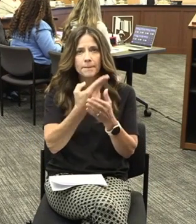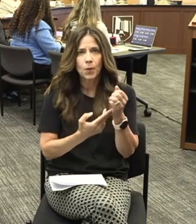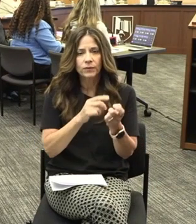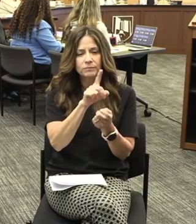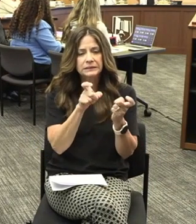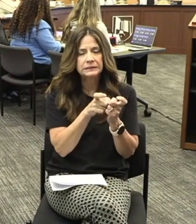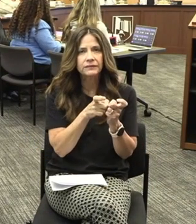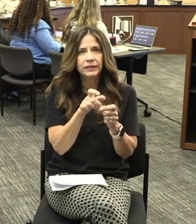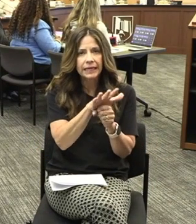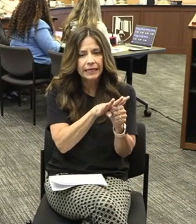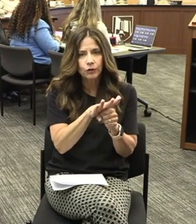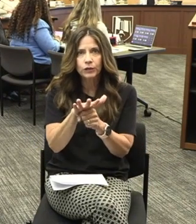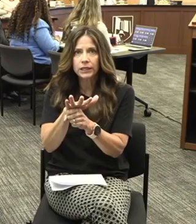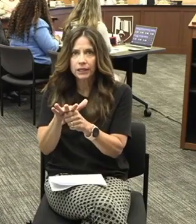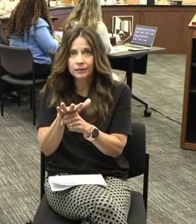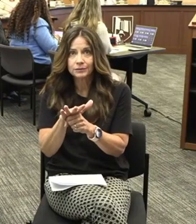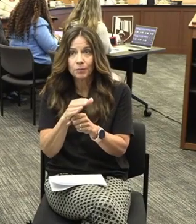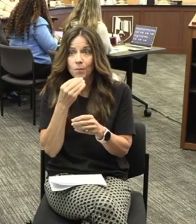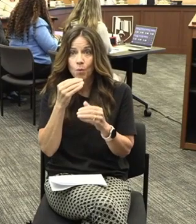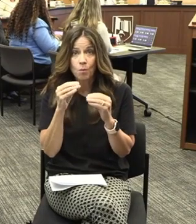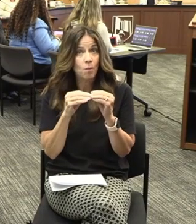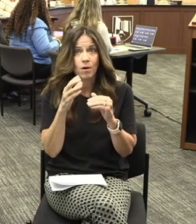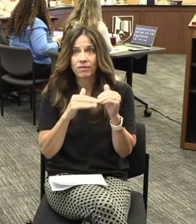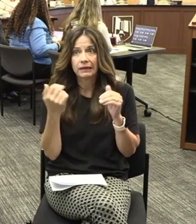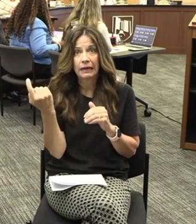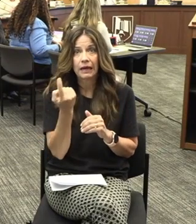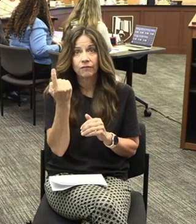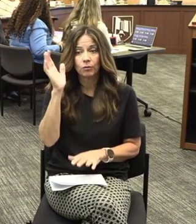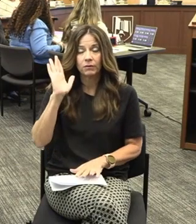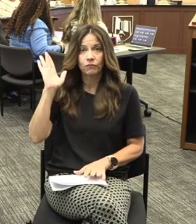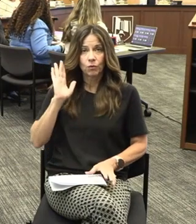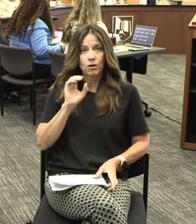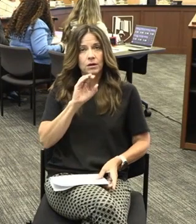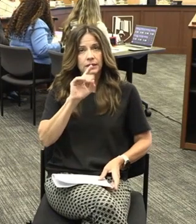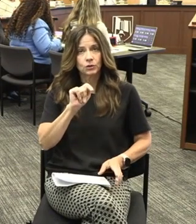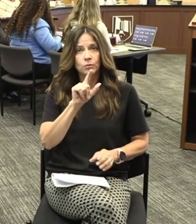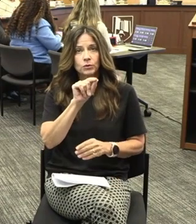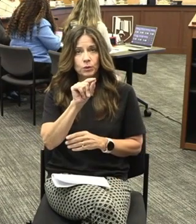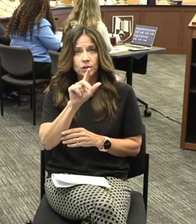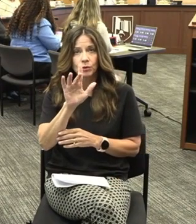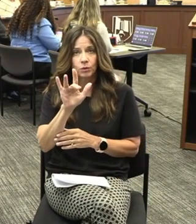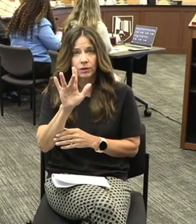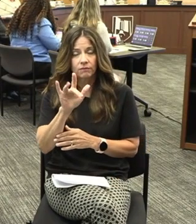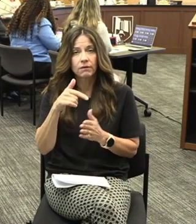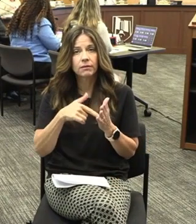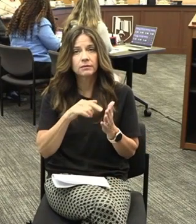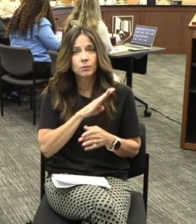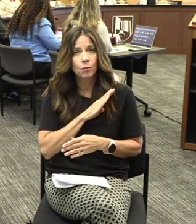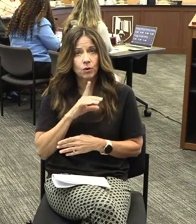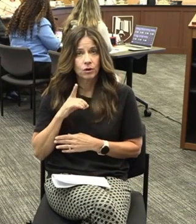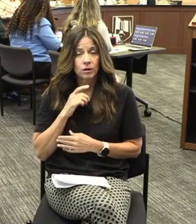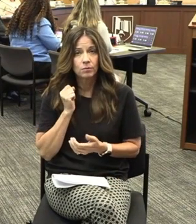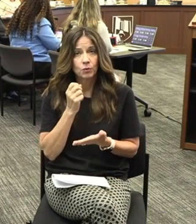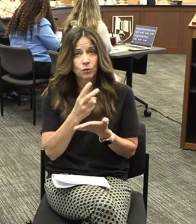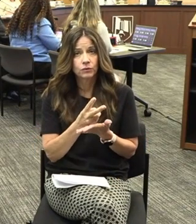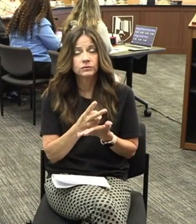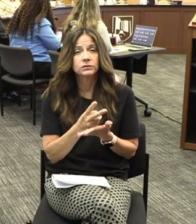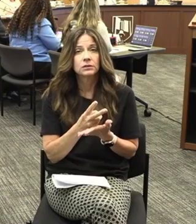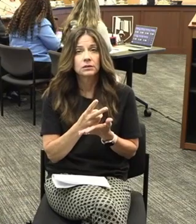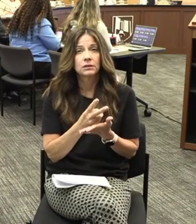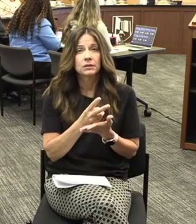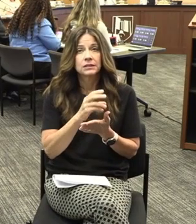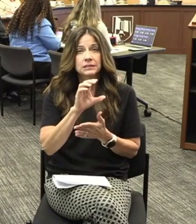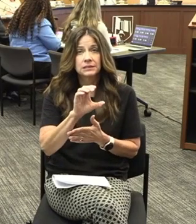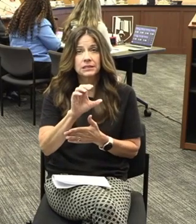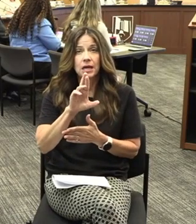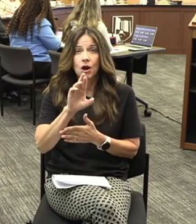areas, perhaps more than ever before. In October of 2025, this board approved the